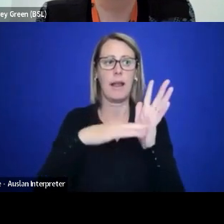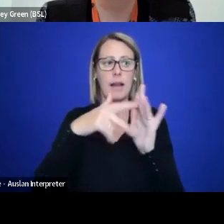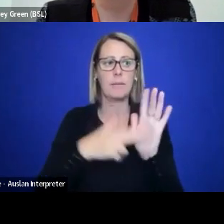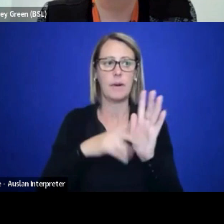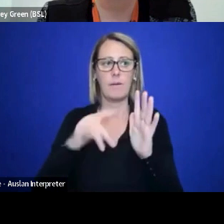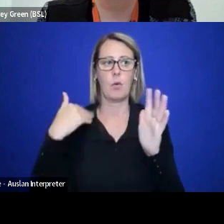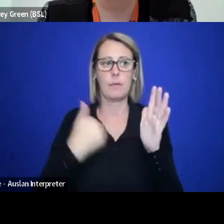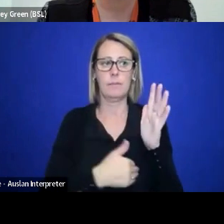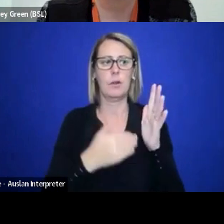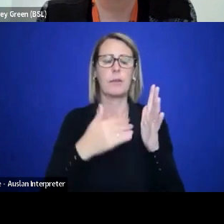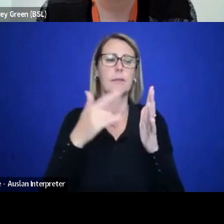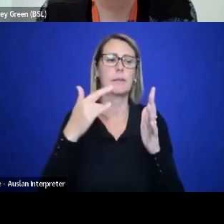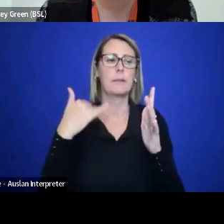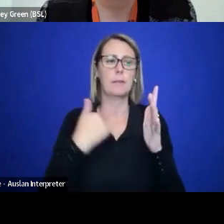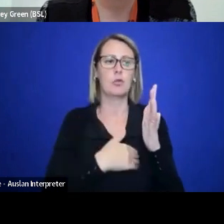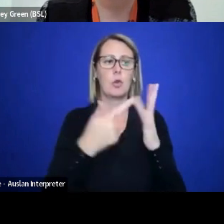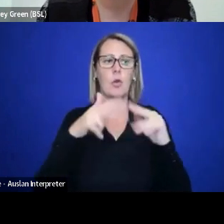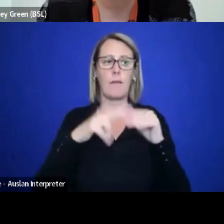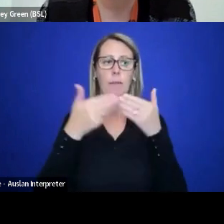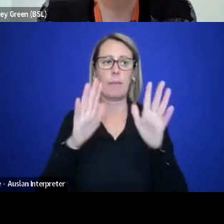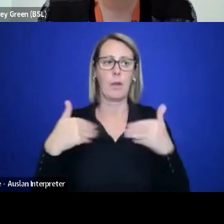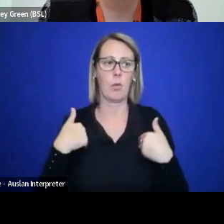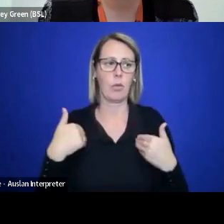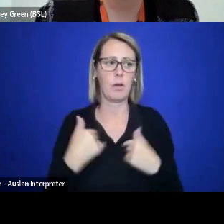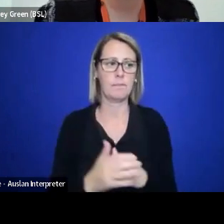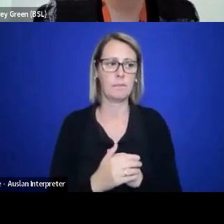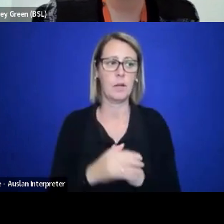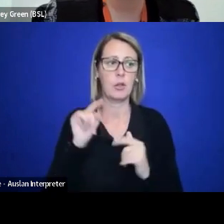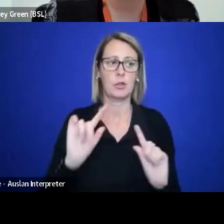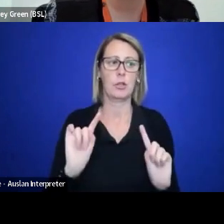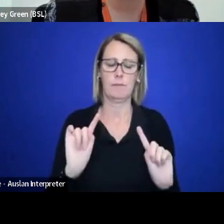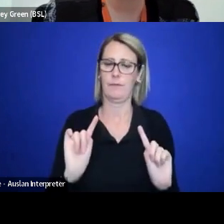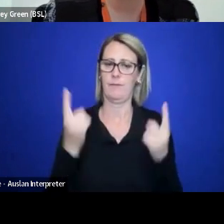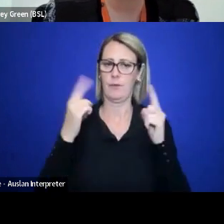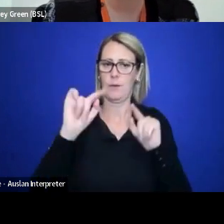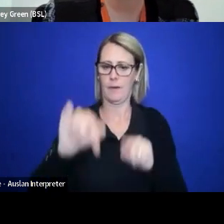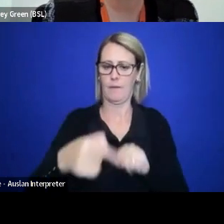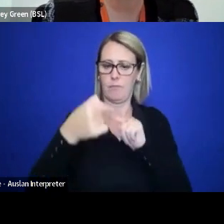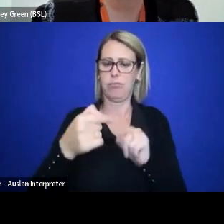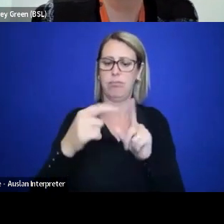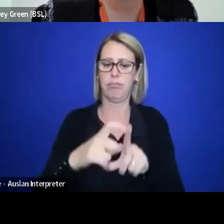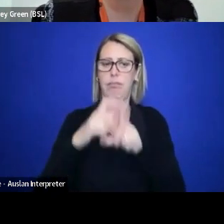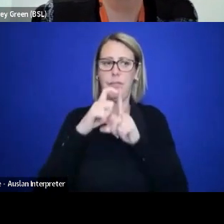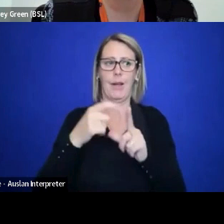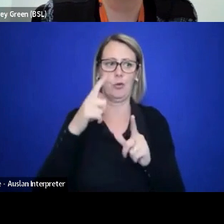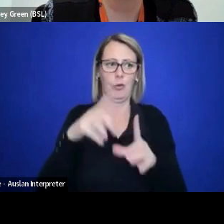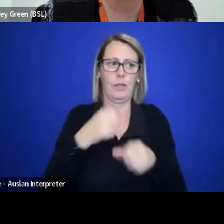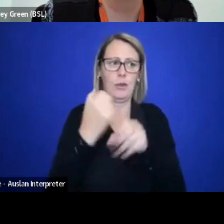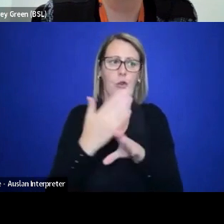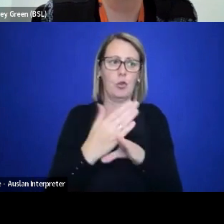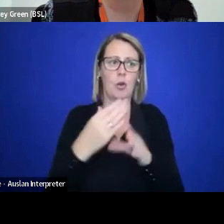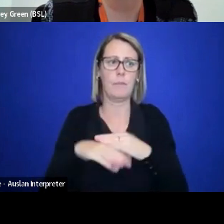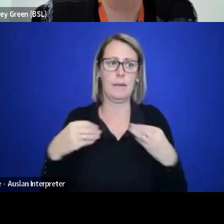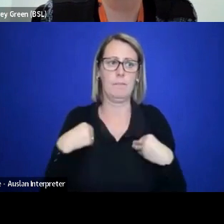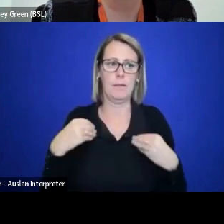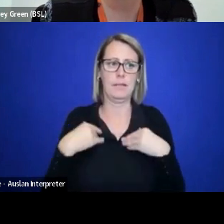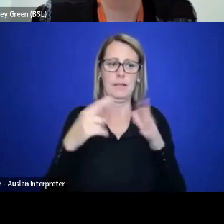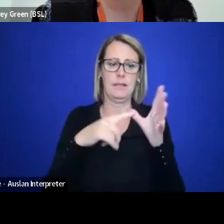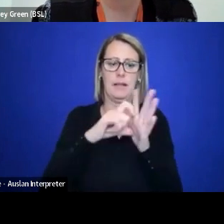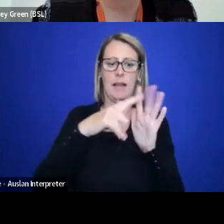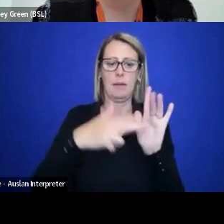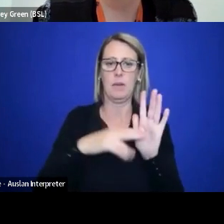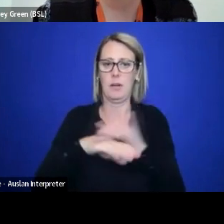Ministry of Public Health. Pawana initially found it challenging to pursue a career in business administration in